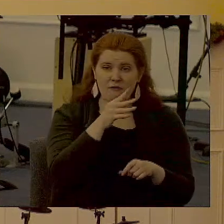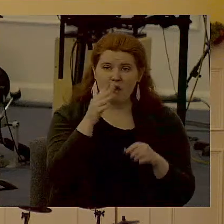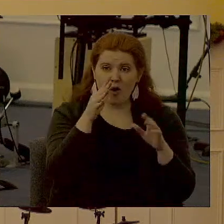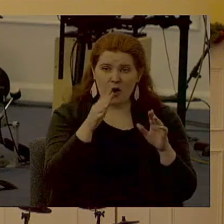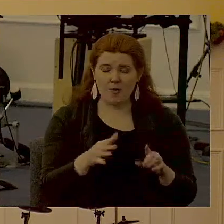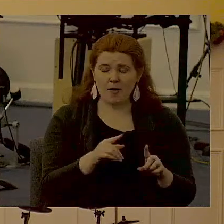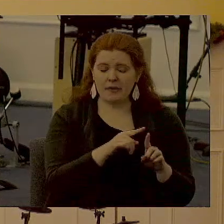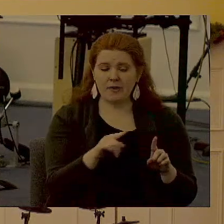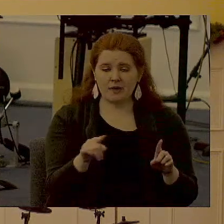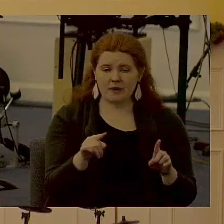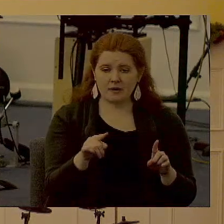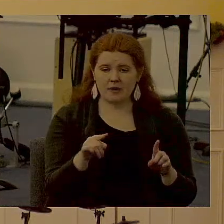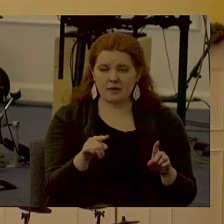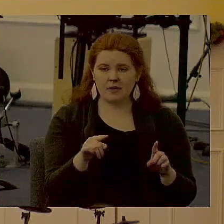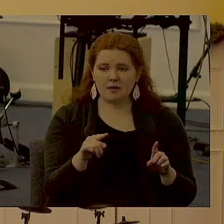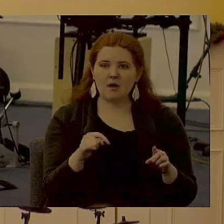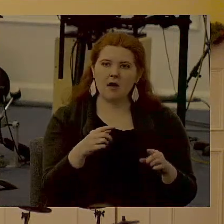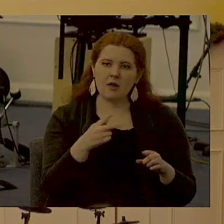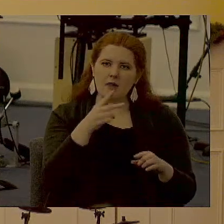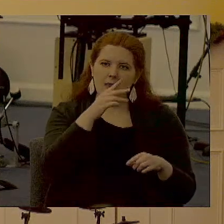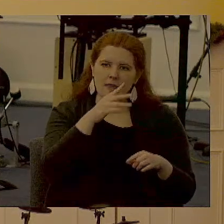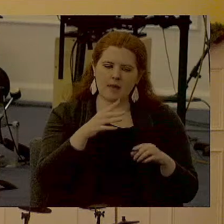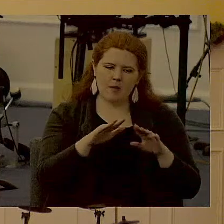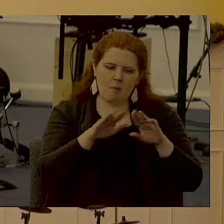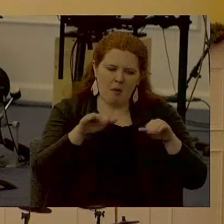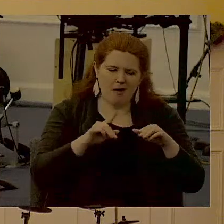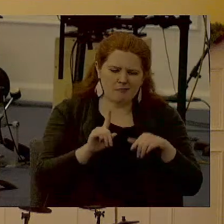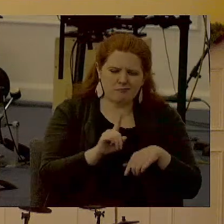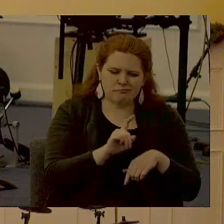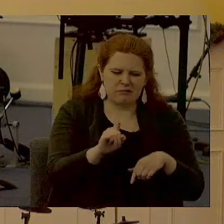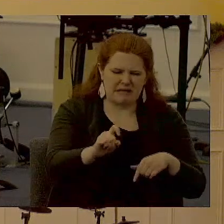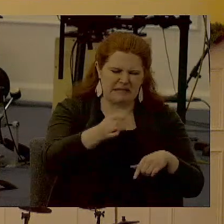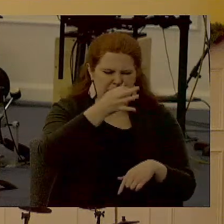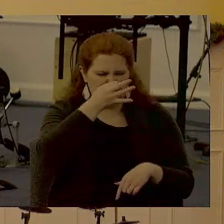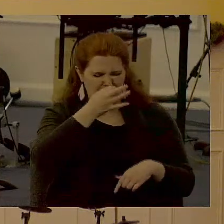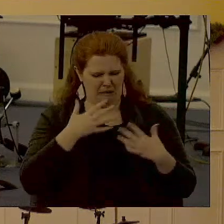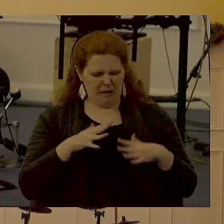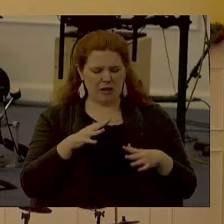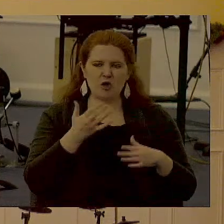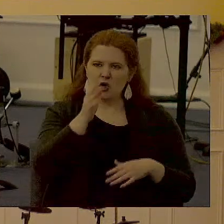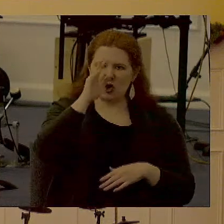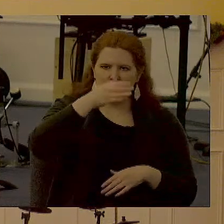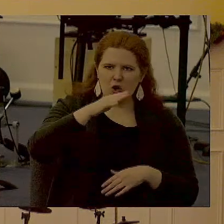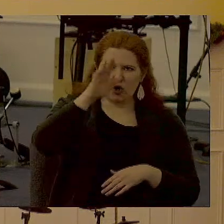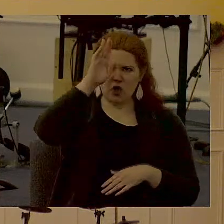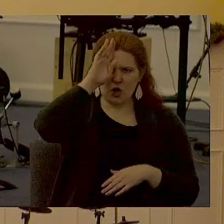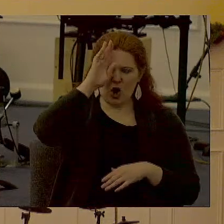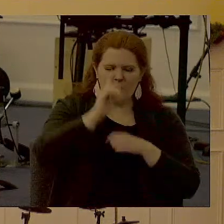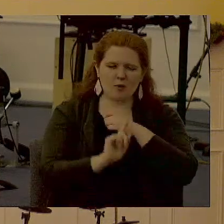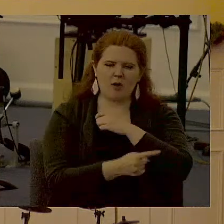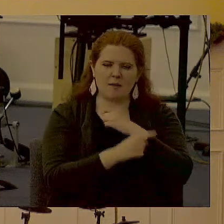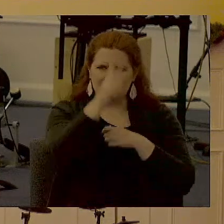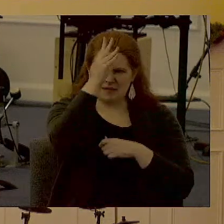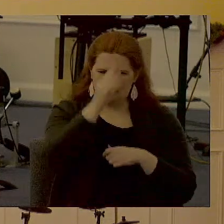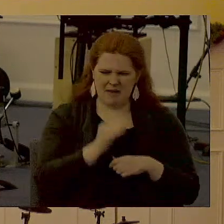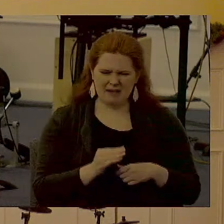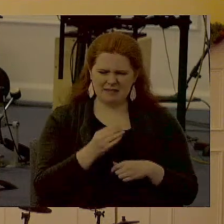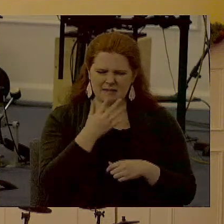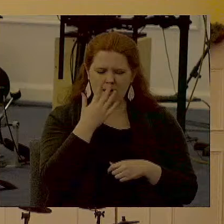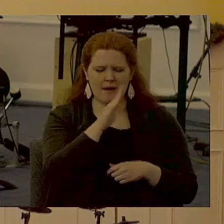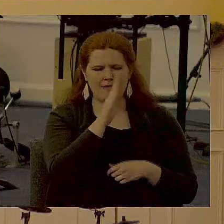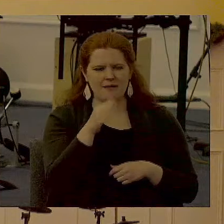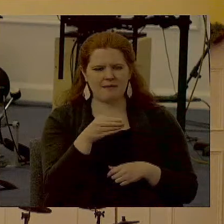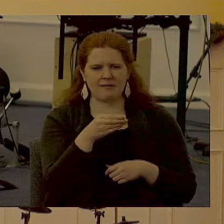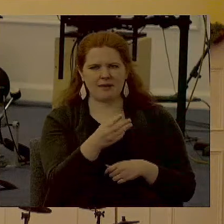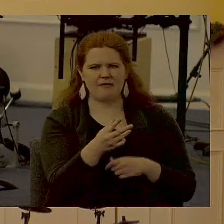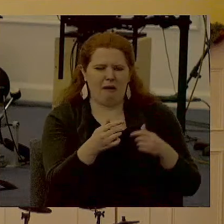stink from walking through a barn. I've known garbage men. I've never given a garbage